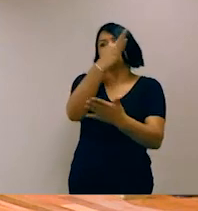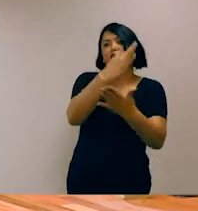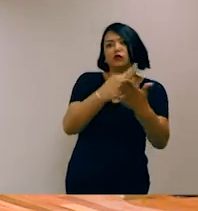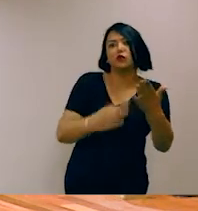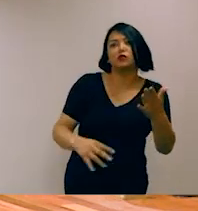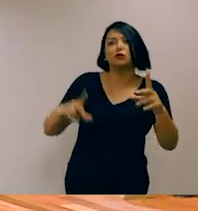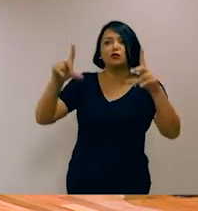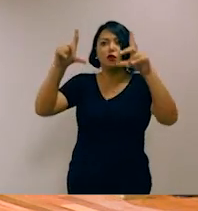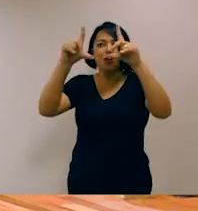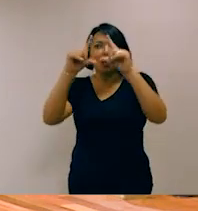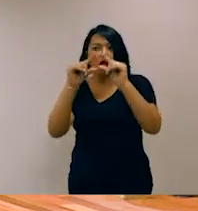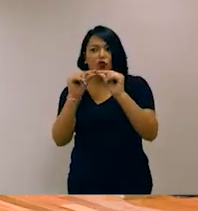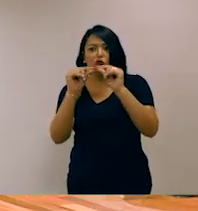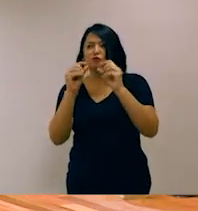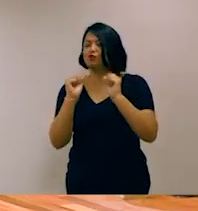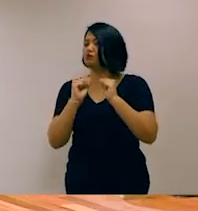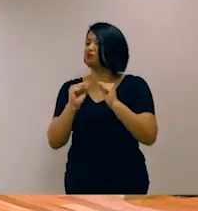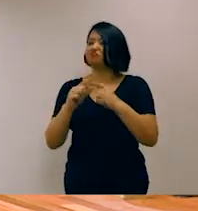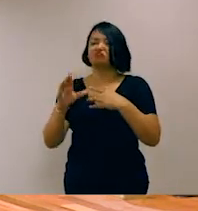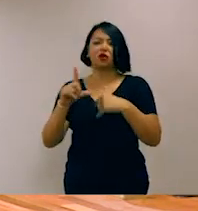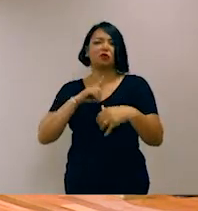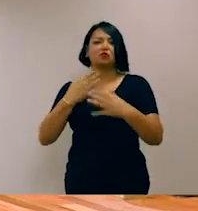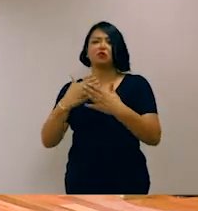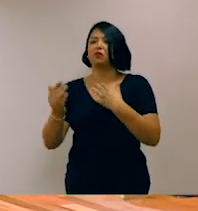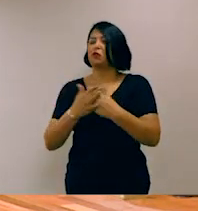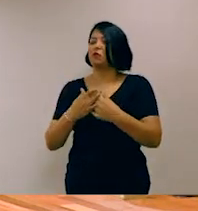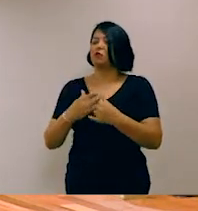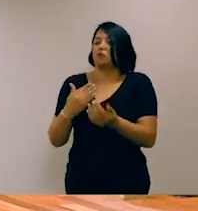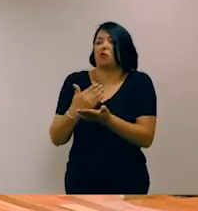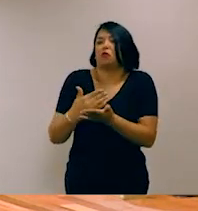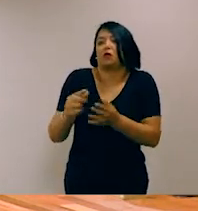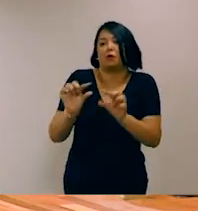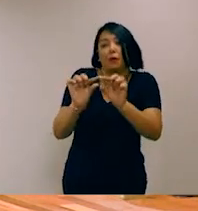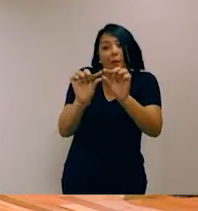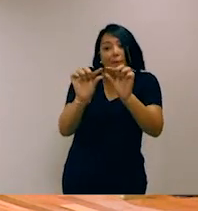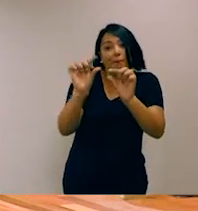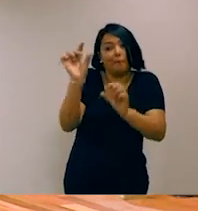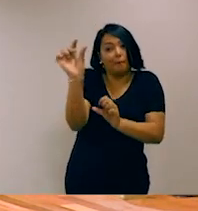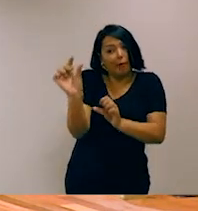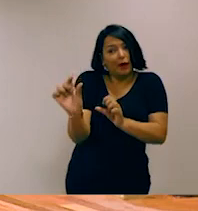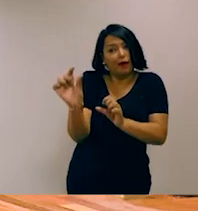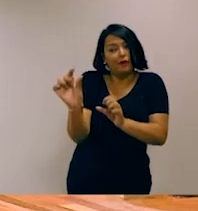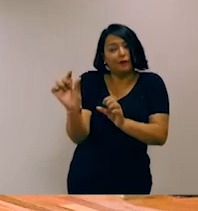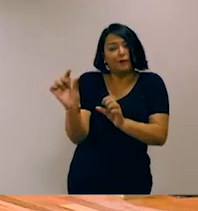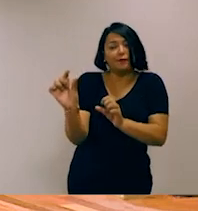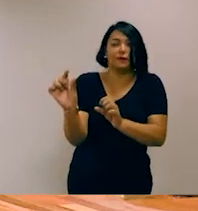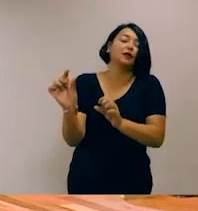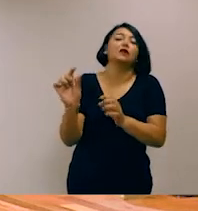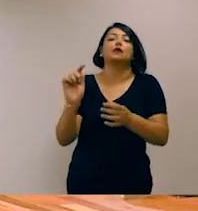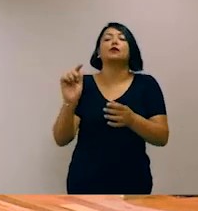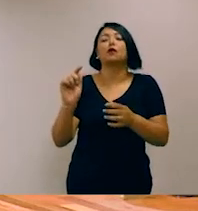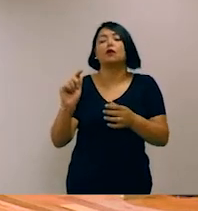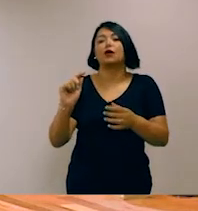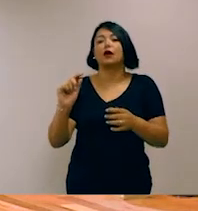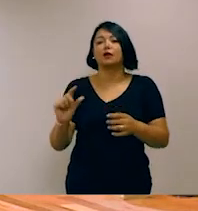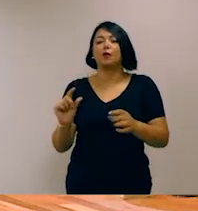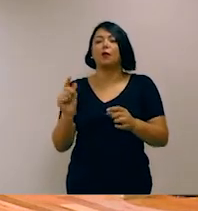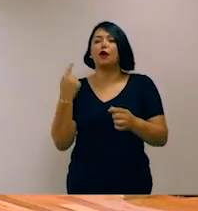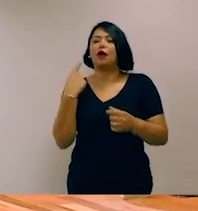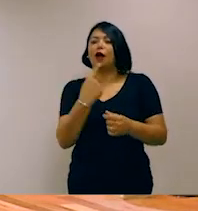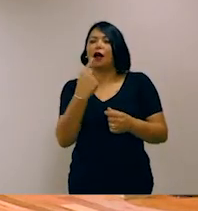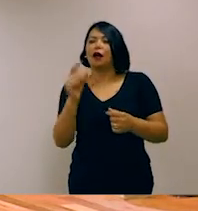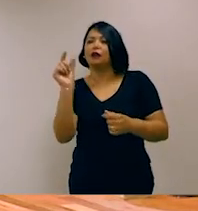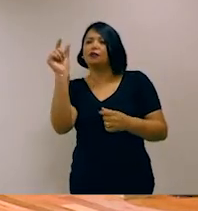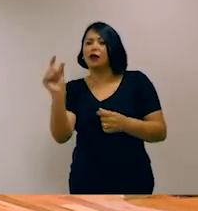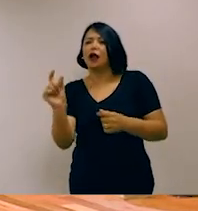entire document, it can be a summary of a document. And so after each one of the terms is represented by